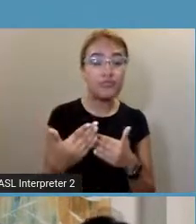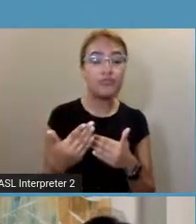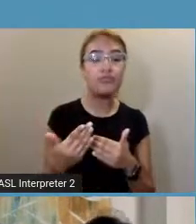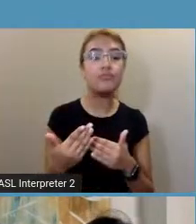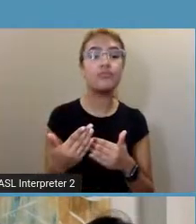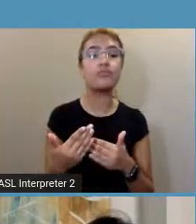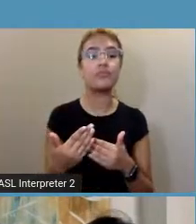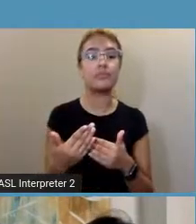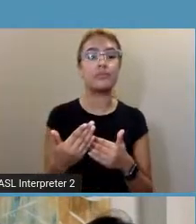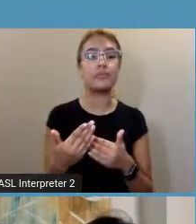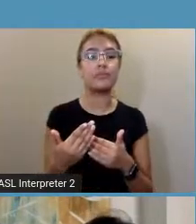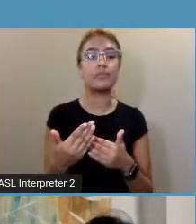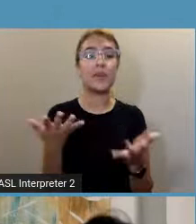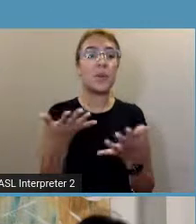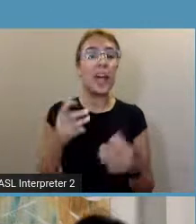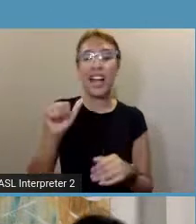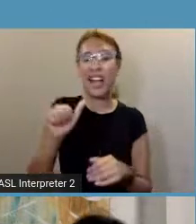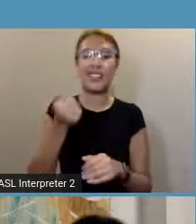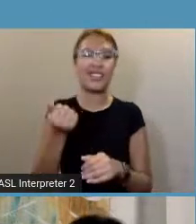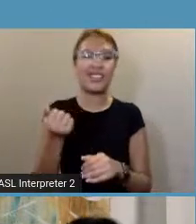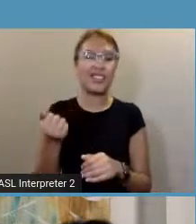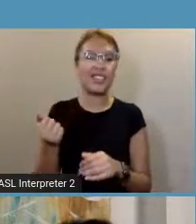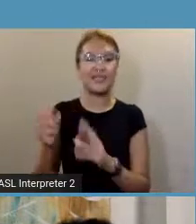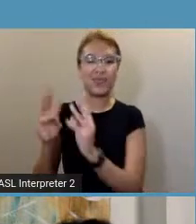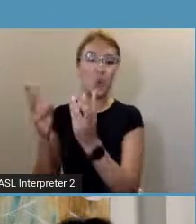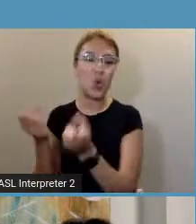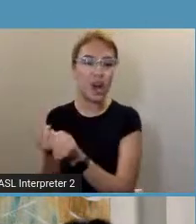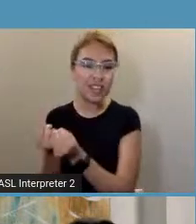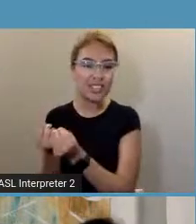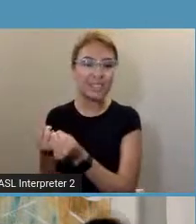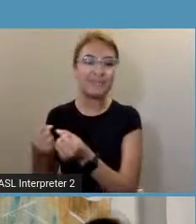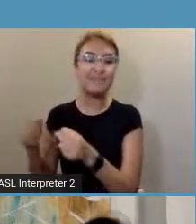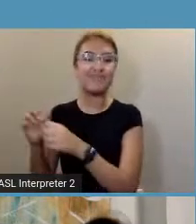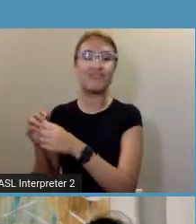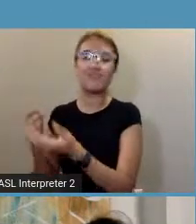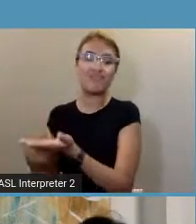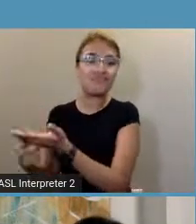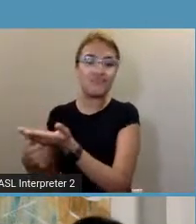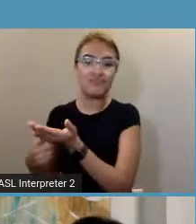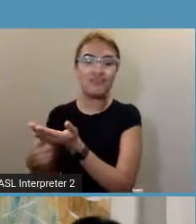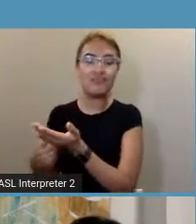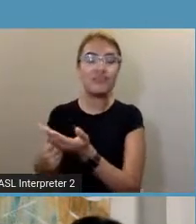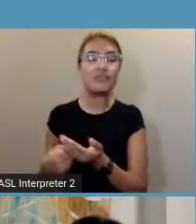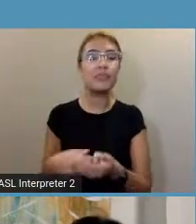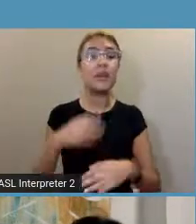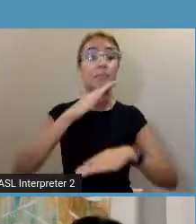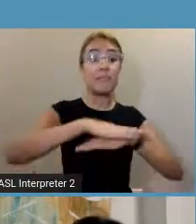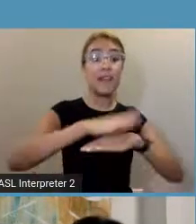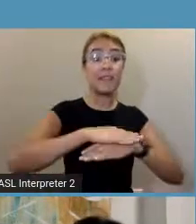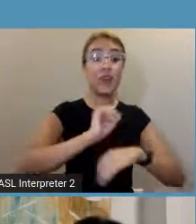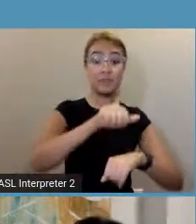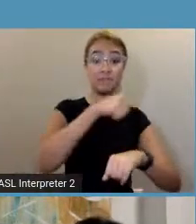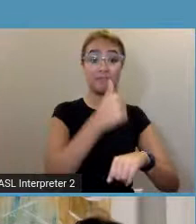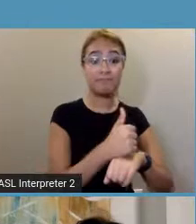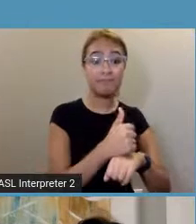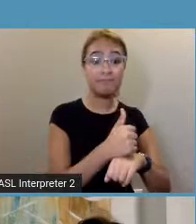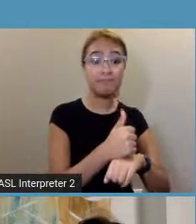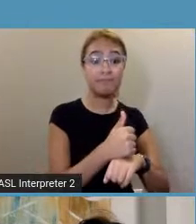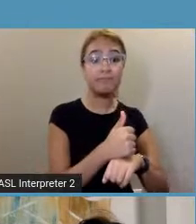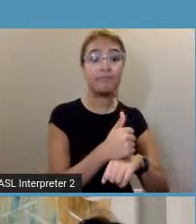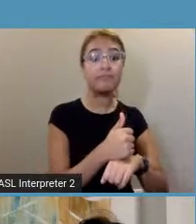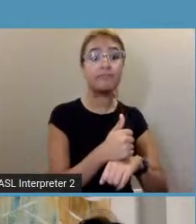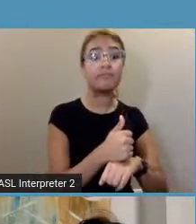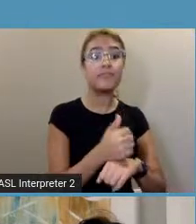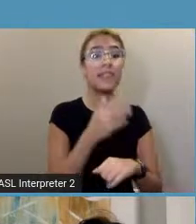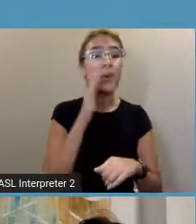in other Museum Hub courses. Platform development, that's what will be covered